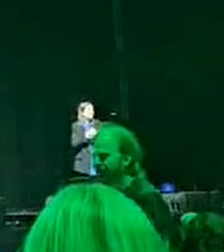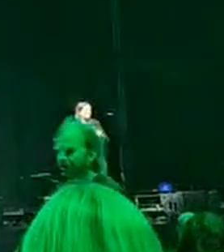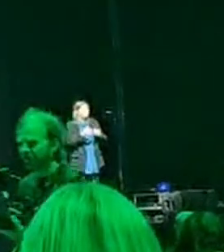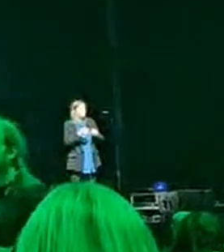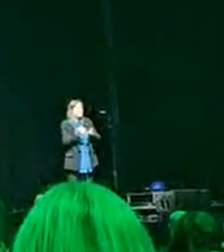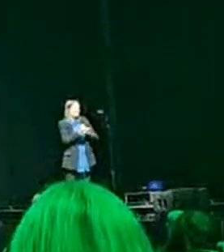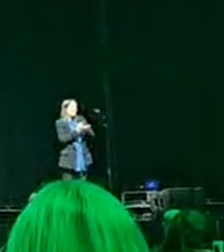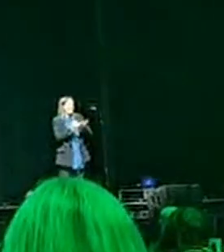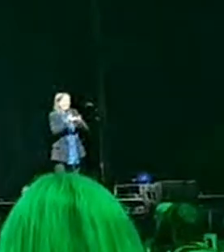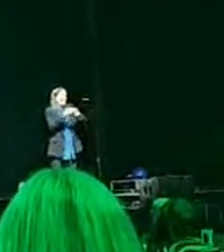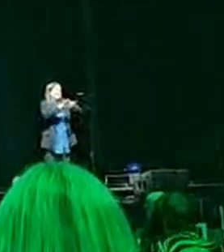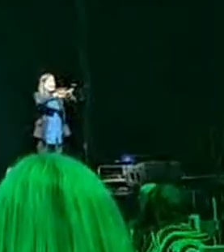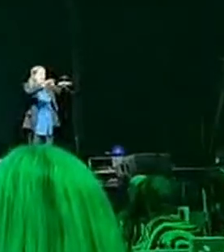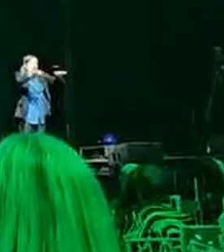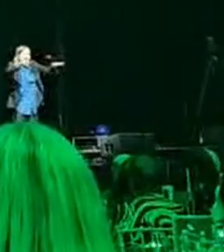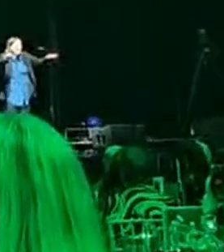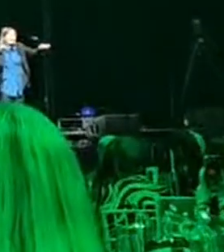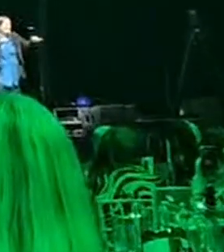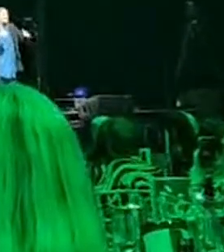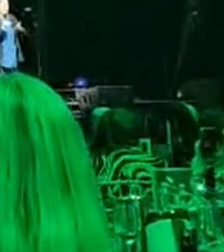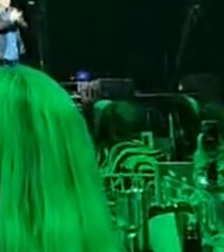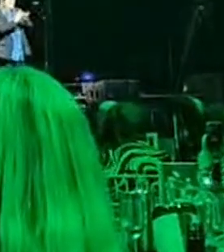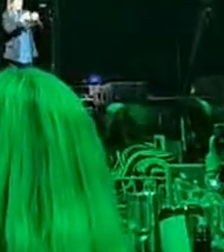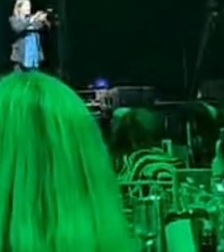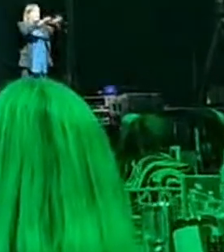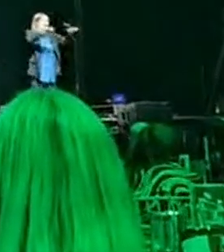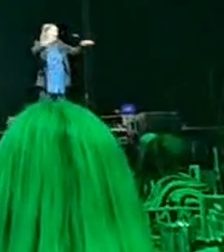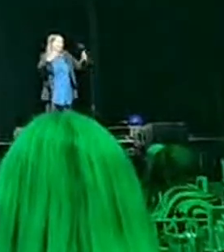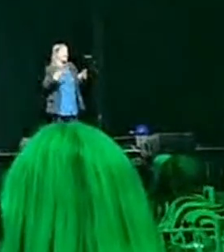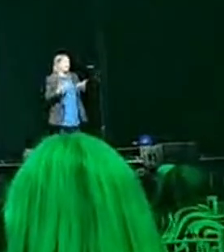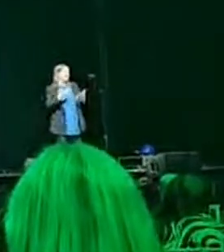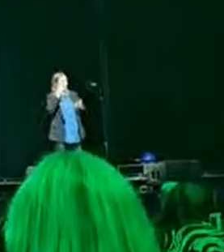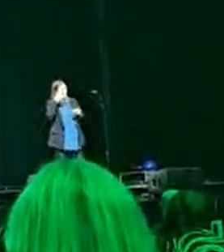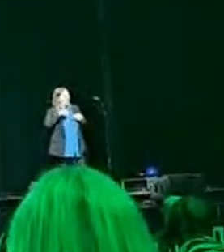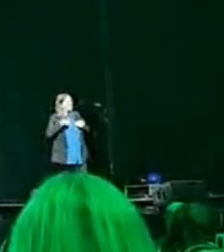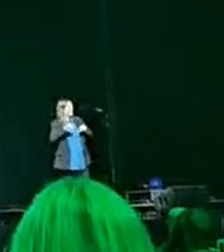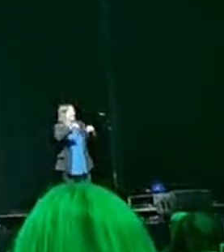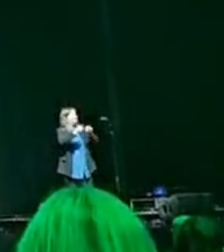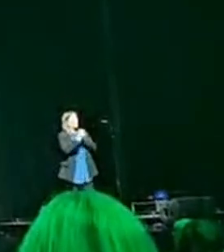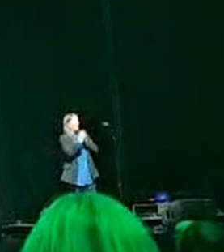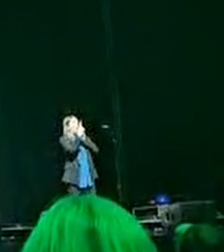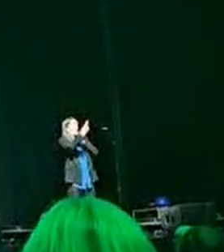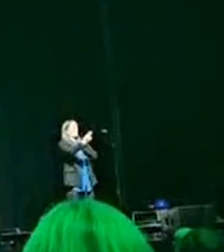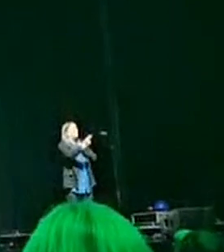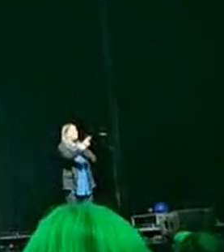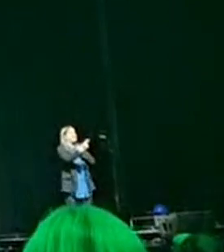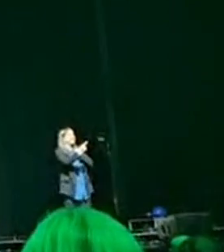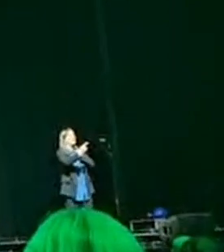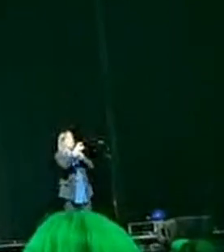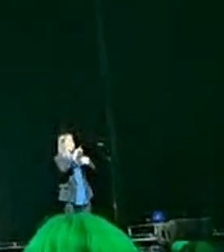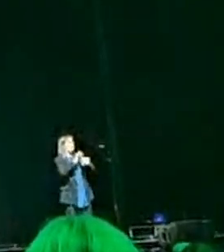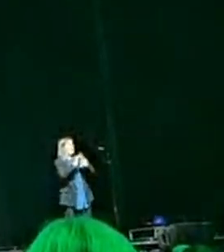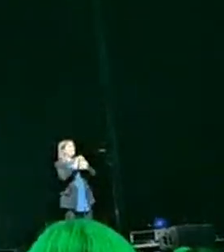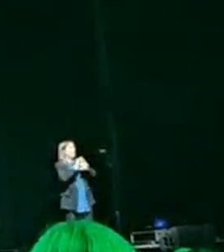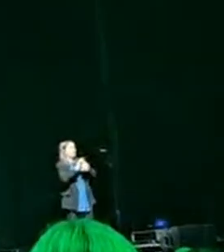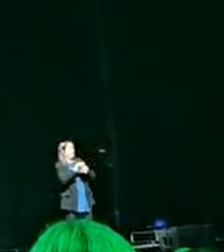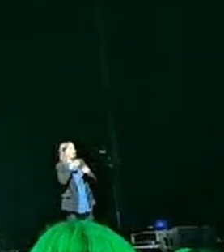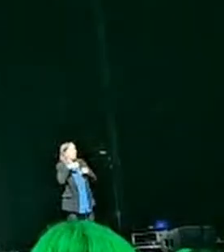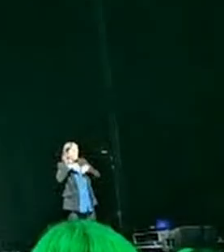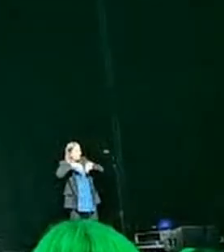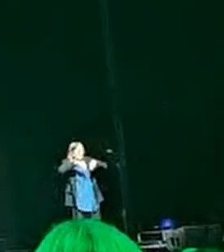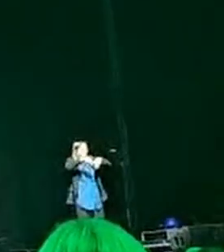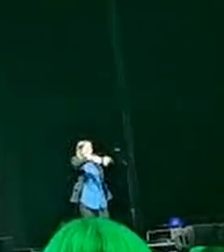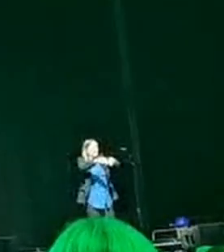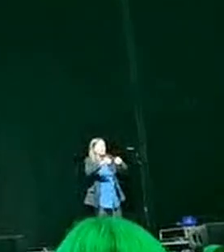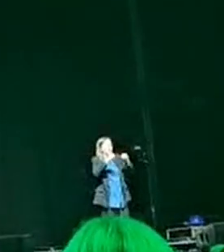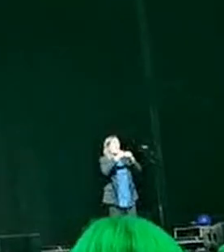Wasteland. The Wasteland, what is now Sainsbury's, opposite the Palace Theatre. And I was walking with Benjamin